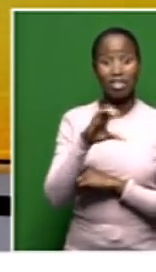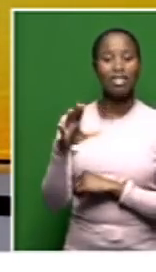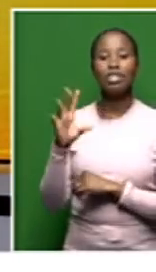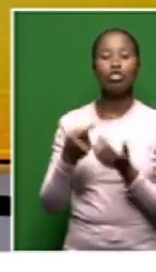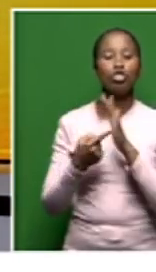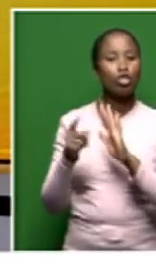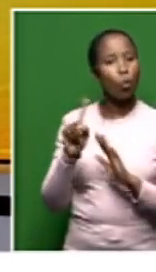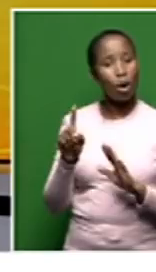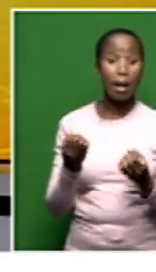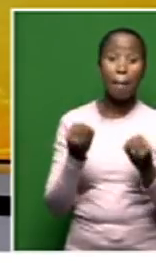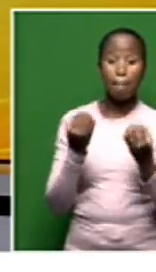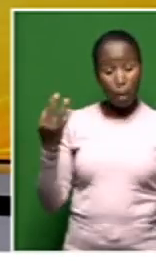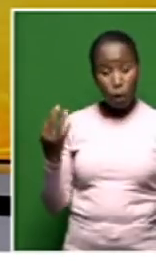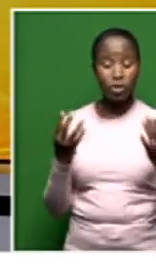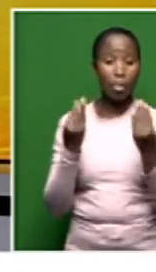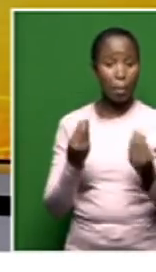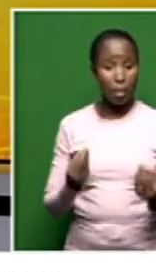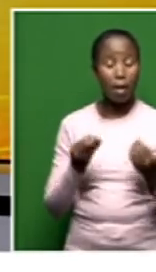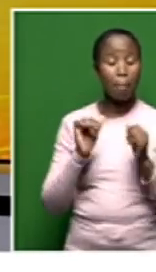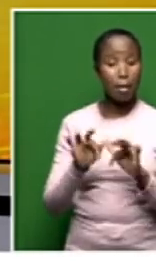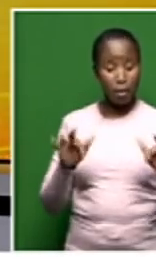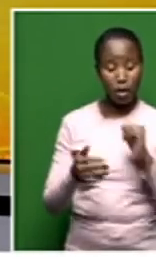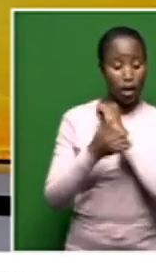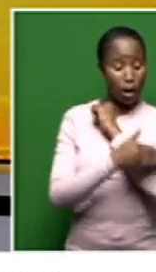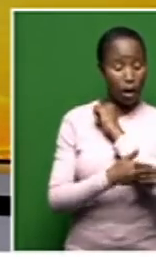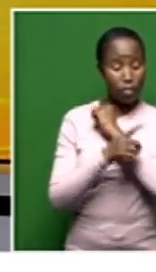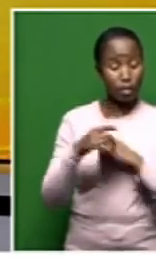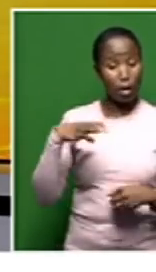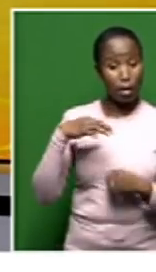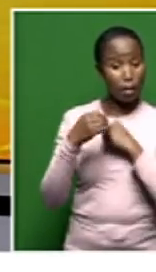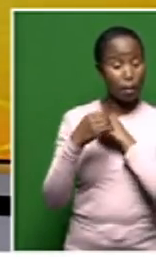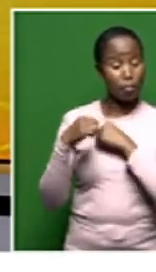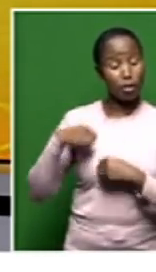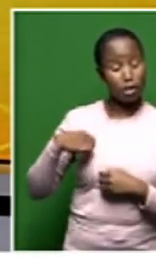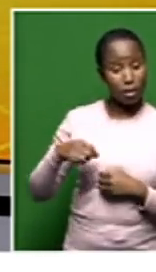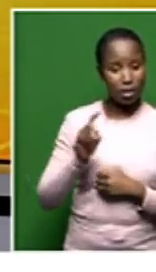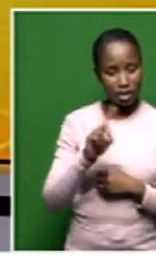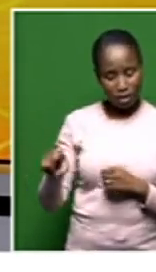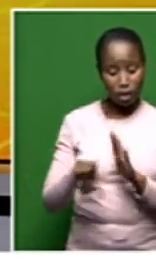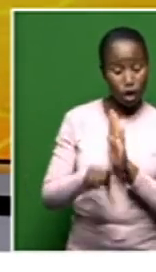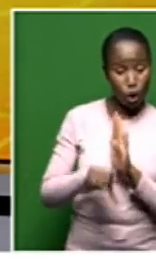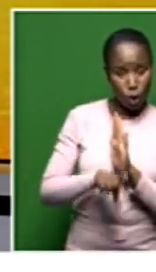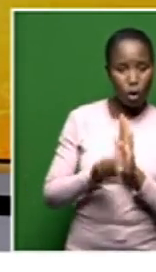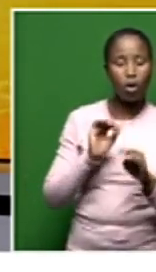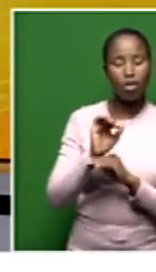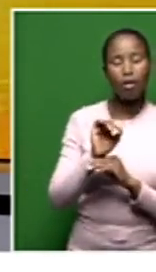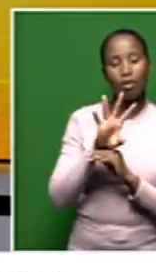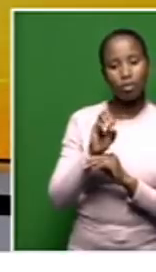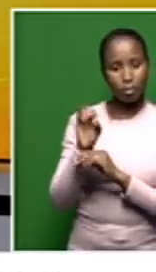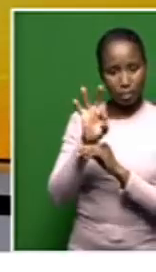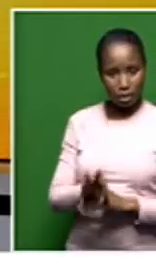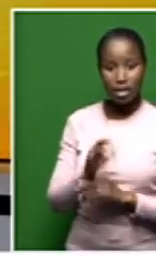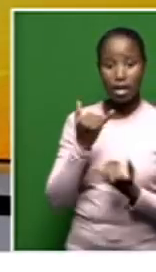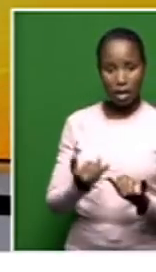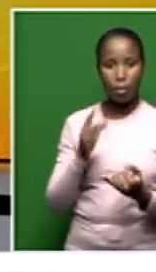of hung municipalities in the country has been had since 1994, which of course sets the stage for